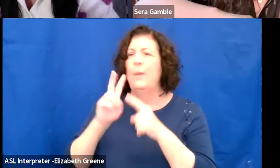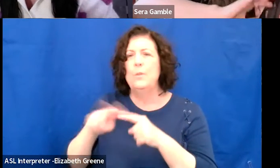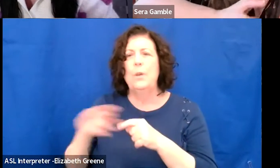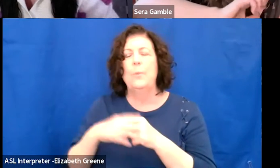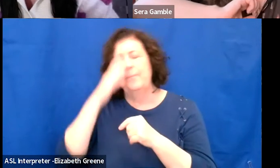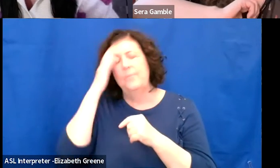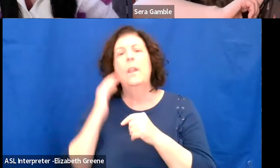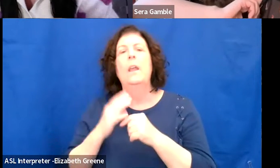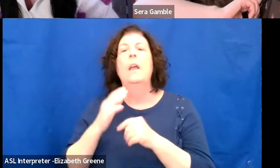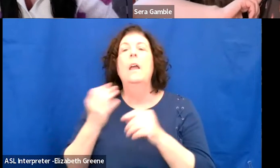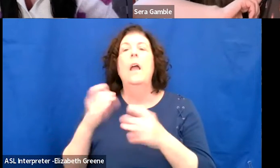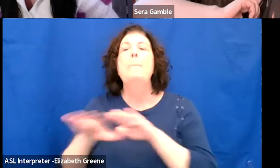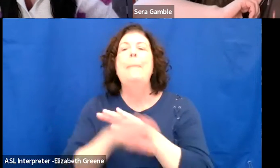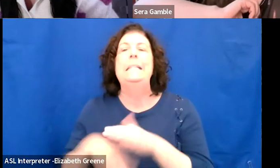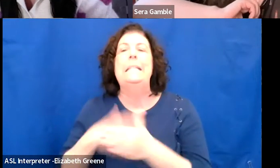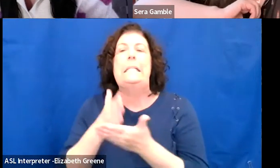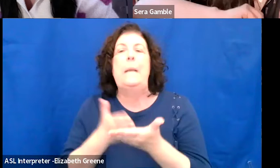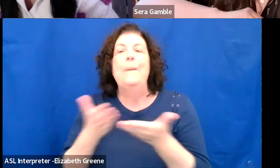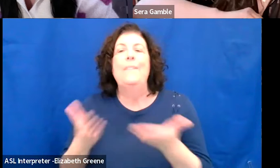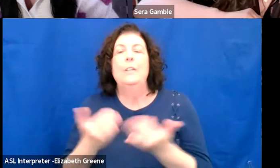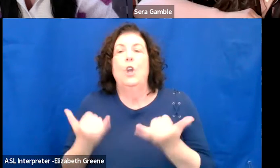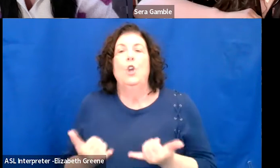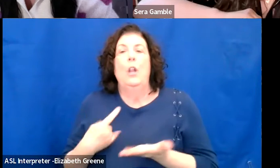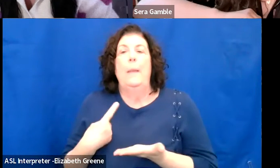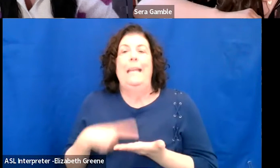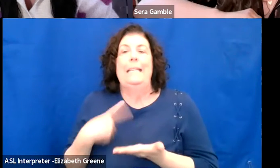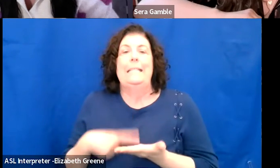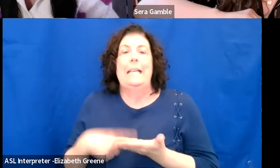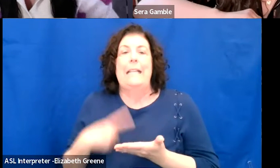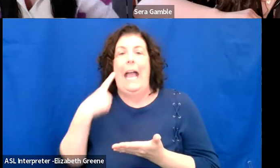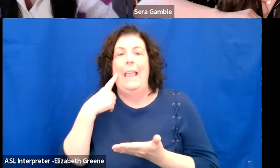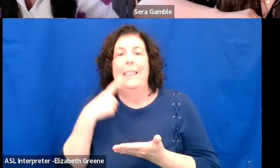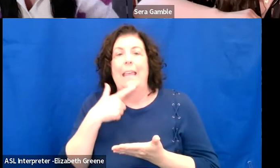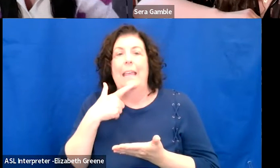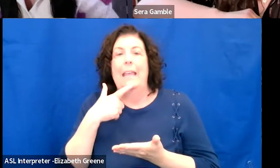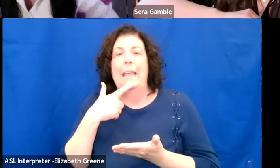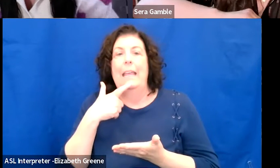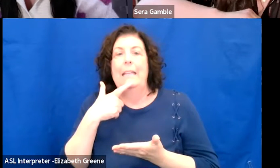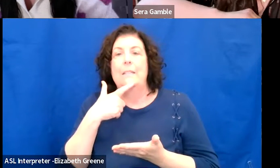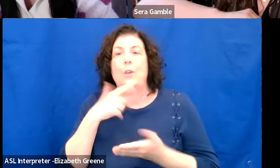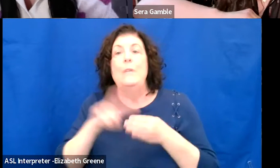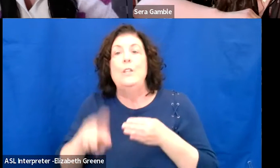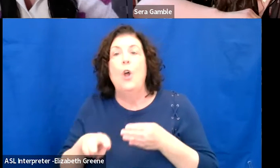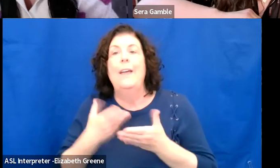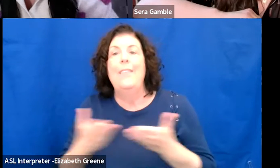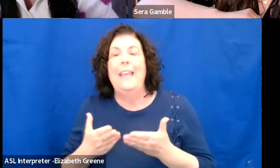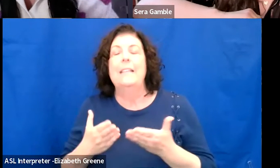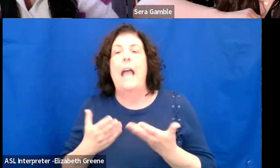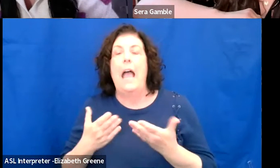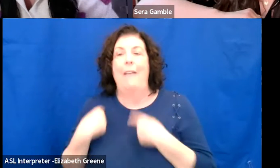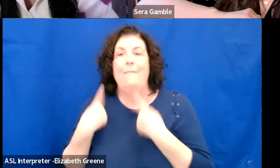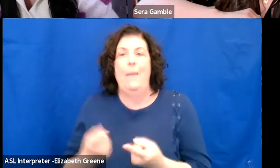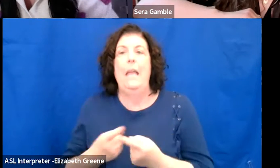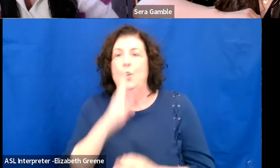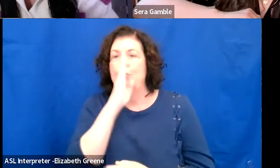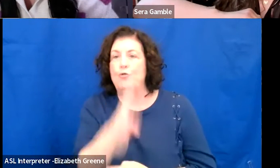stuff that is currently being discussed is, I think, a product of the fact that things go straight to series more now. The pilot